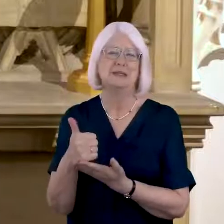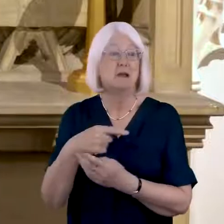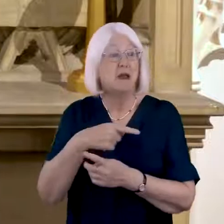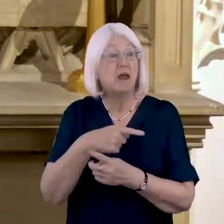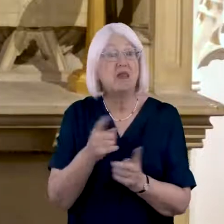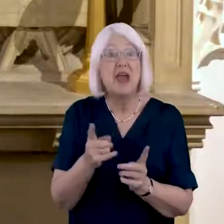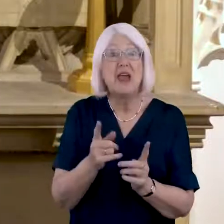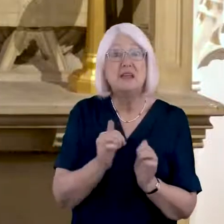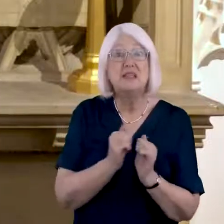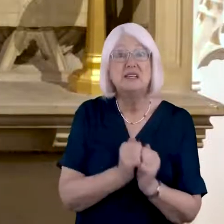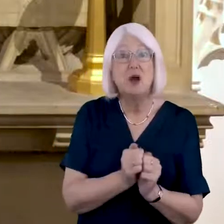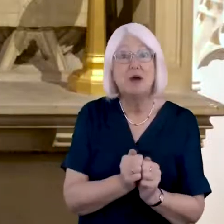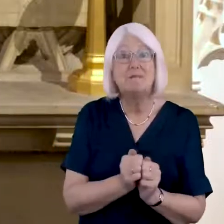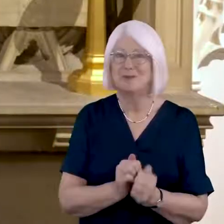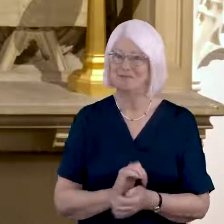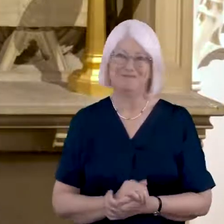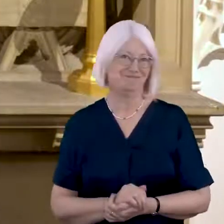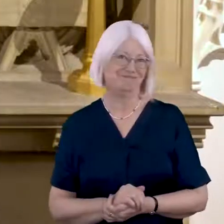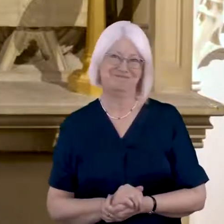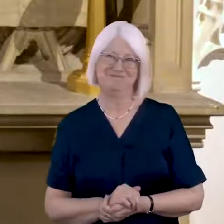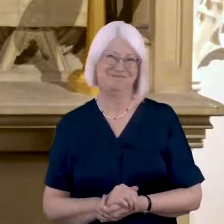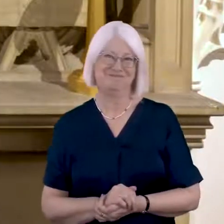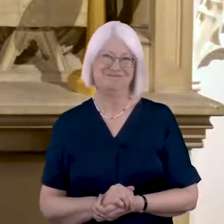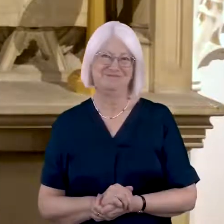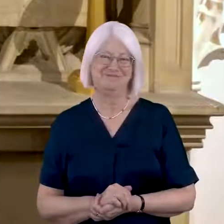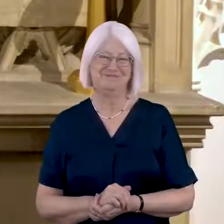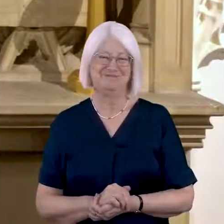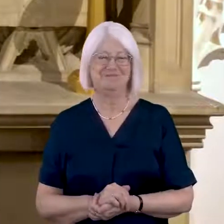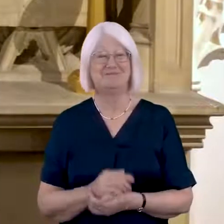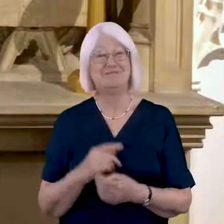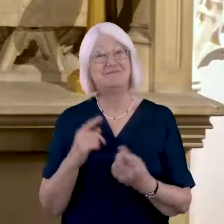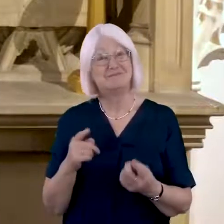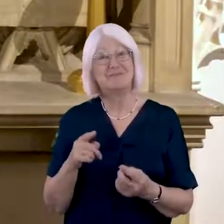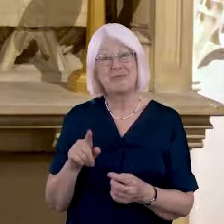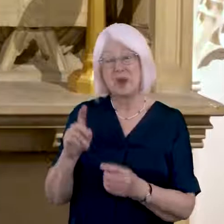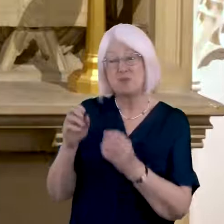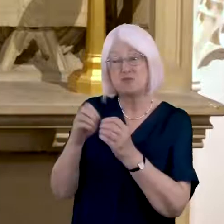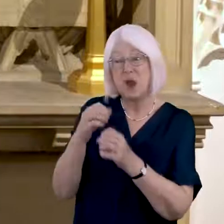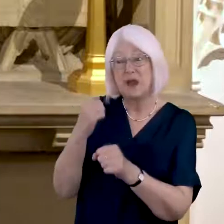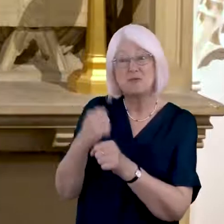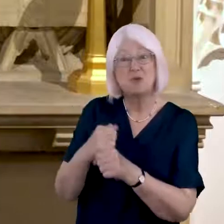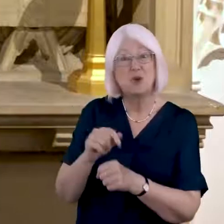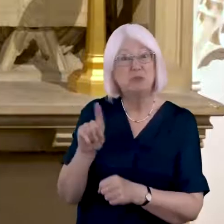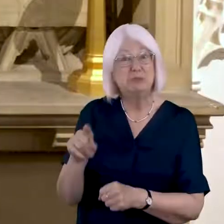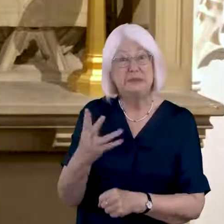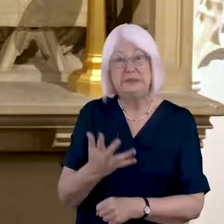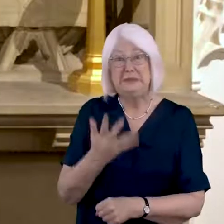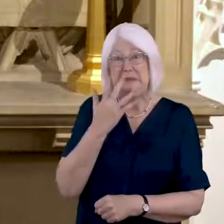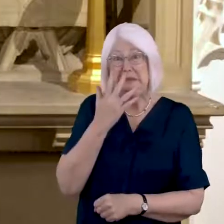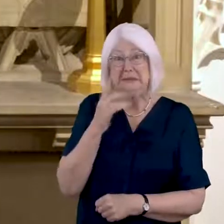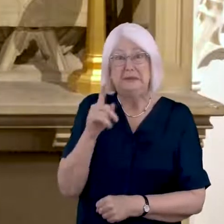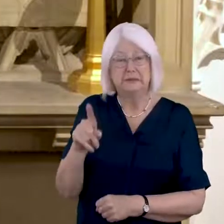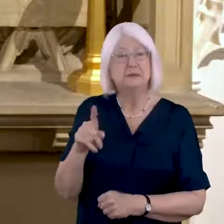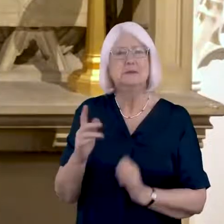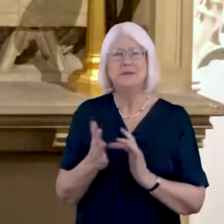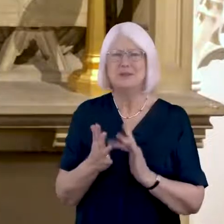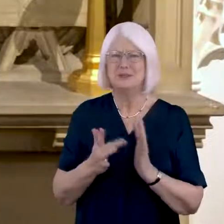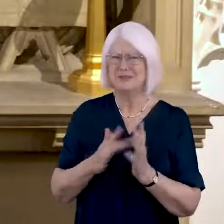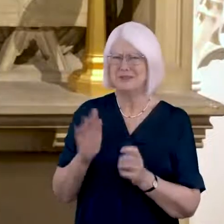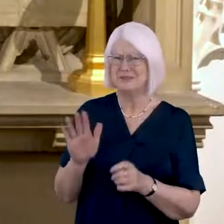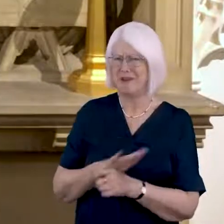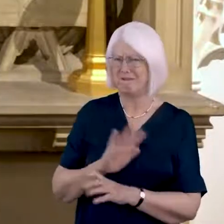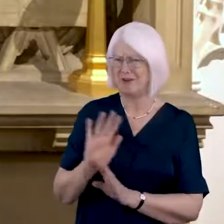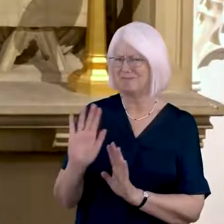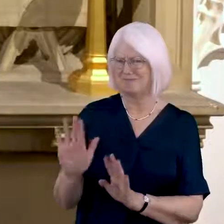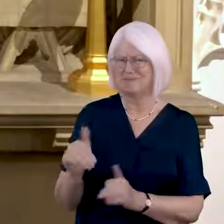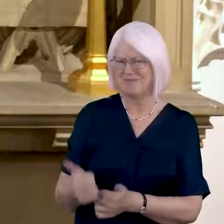for those who need it the most. Just as he covered the dishonour of the bridegroom at the wedding at Cana, this